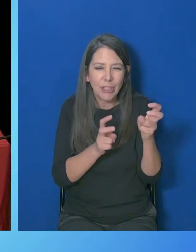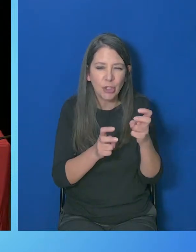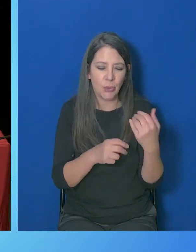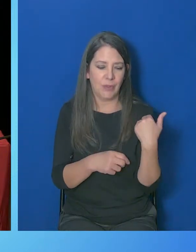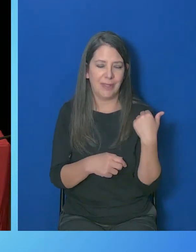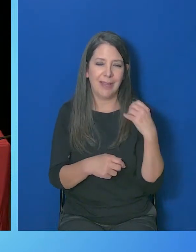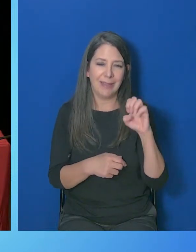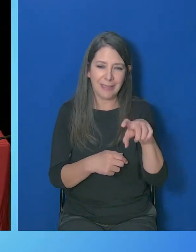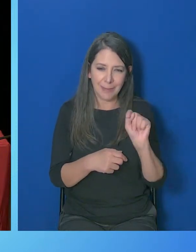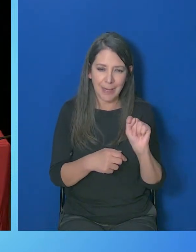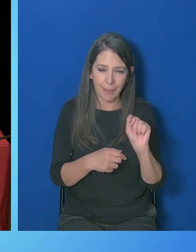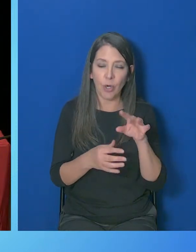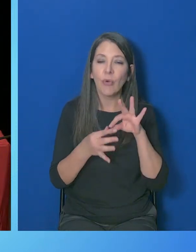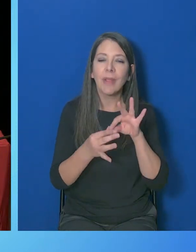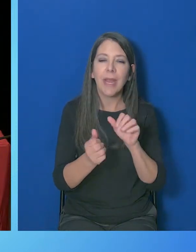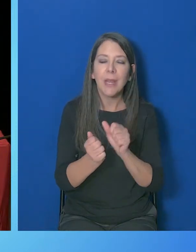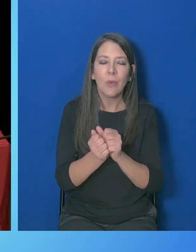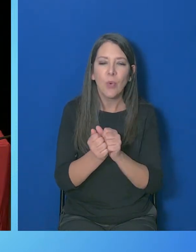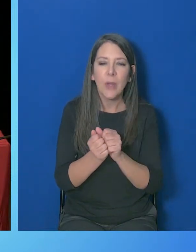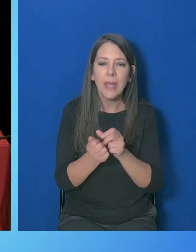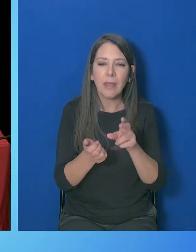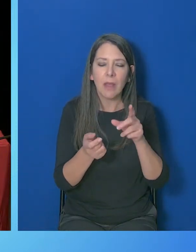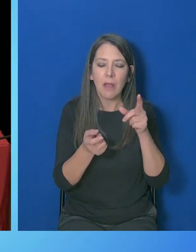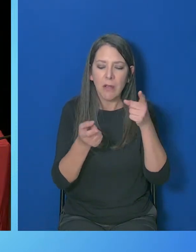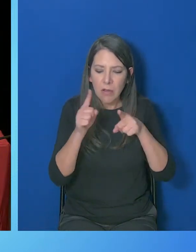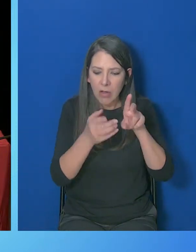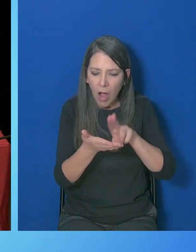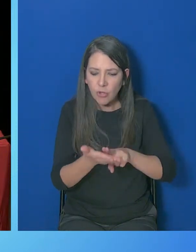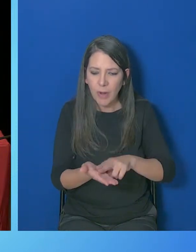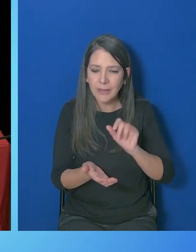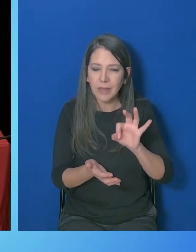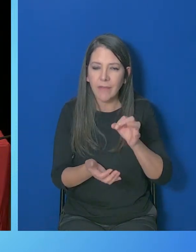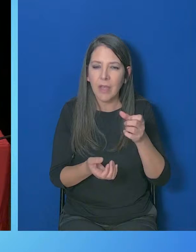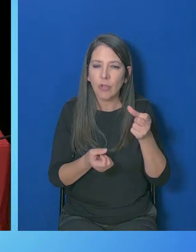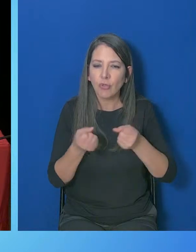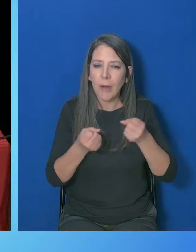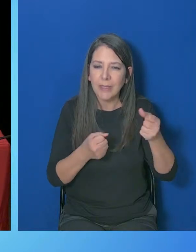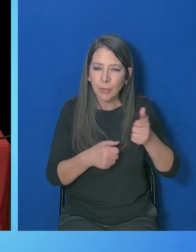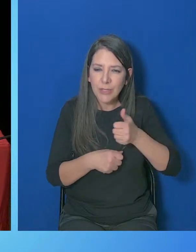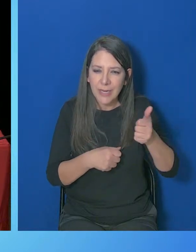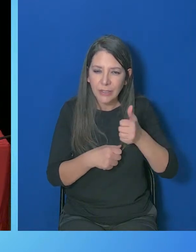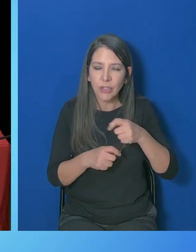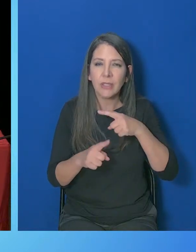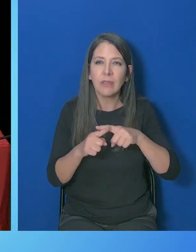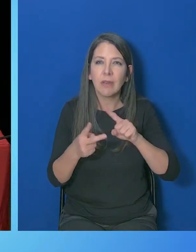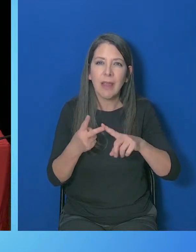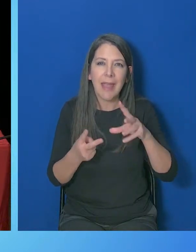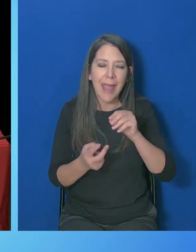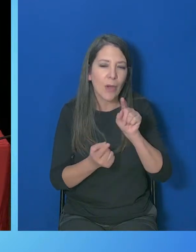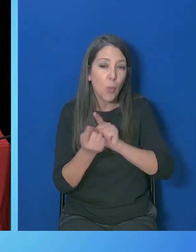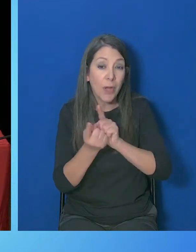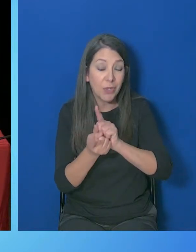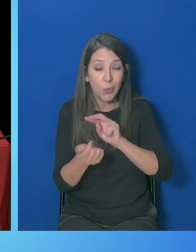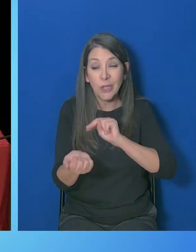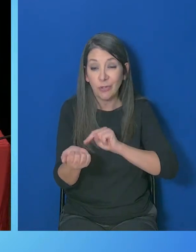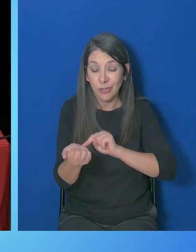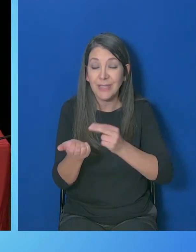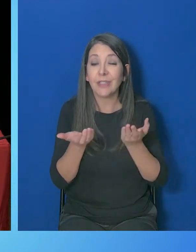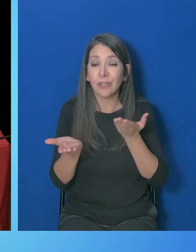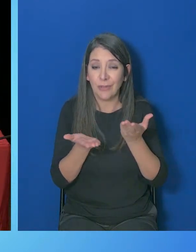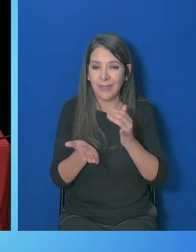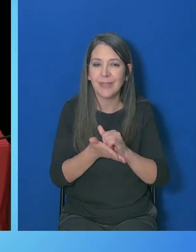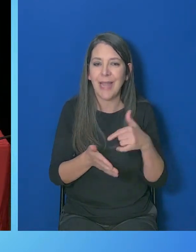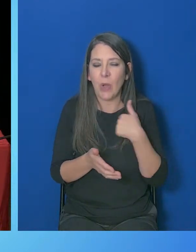September related to the contracted transportation and one-to-one nursing service costs that